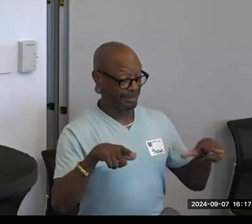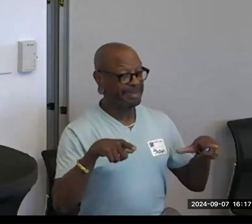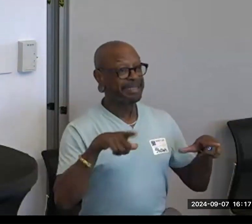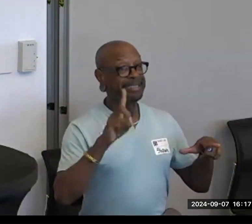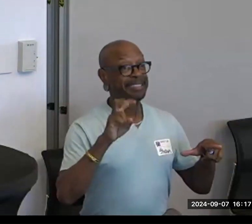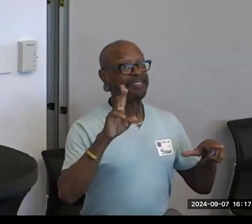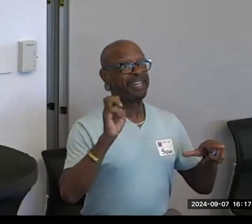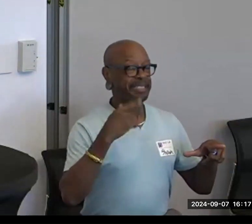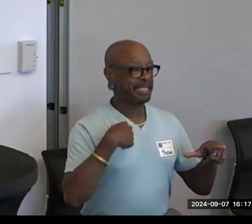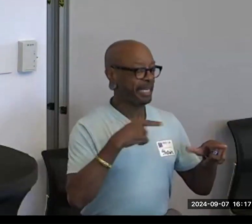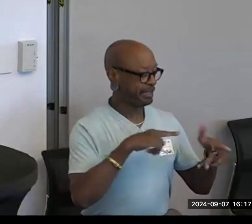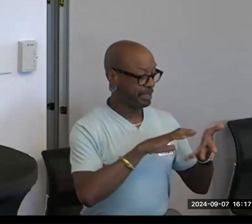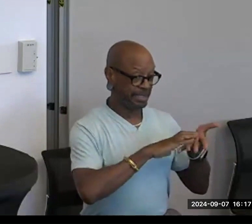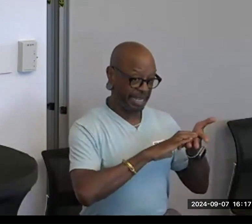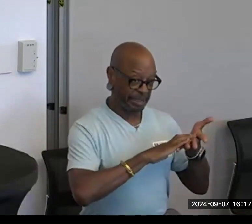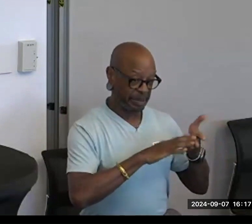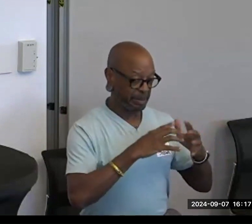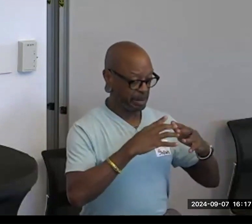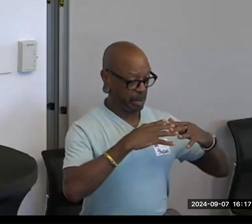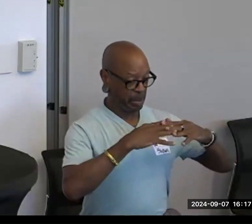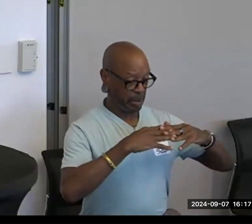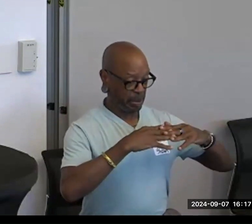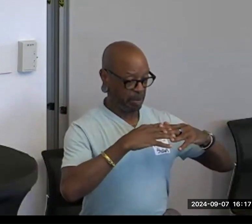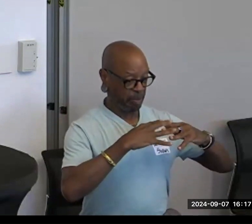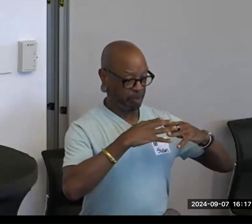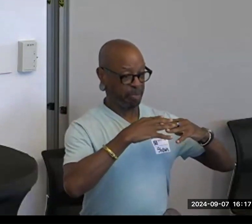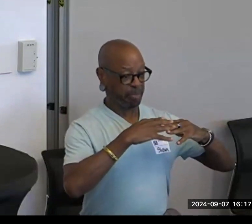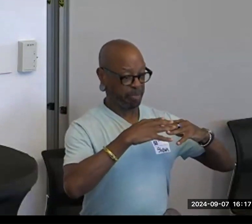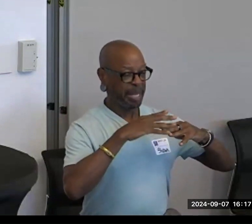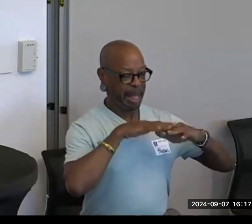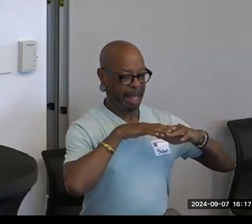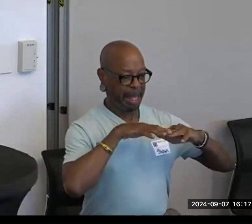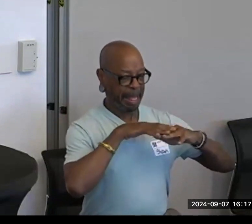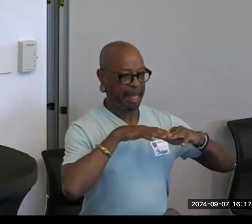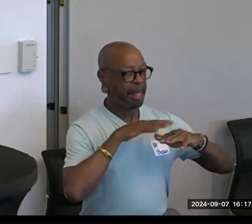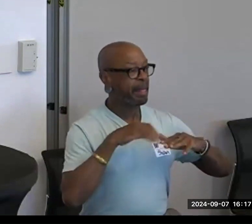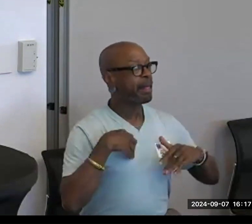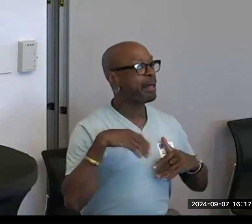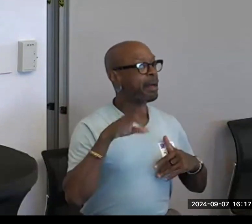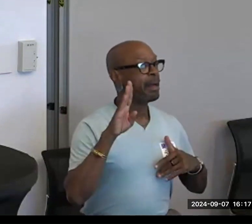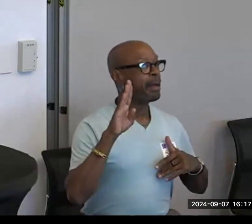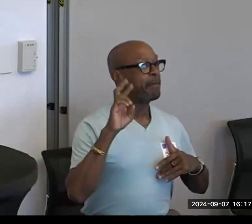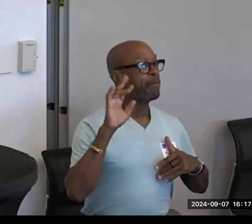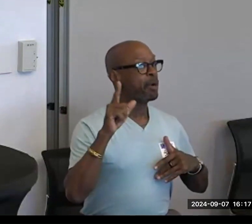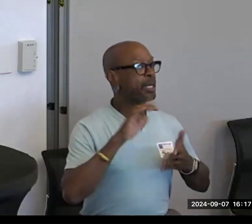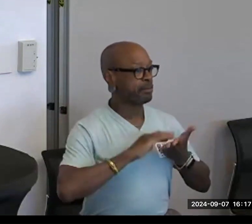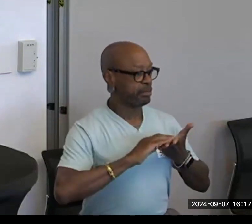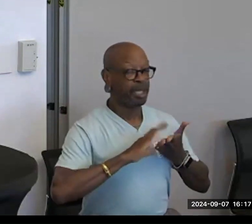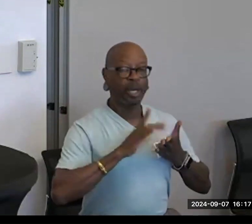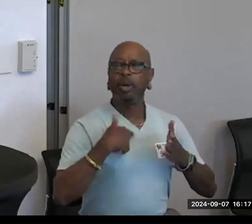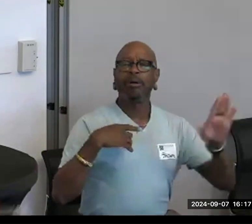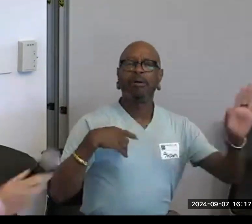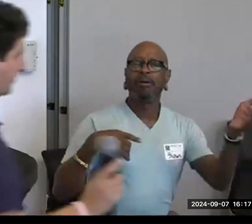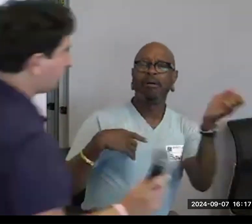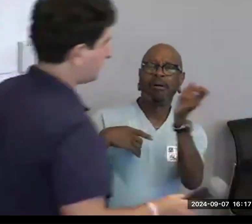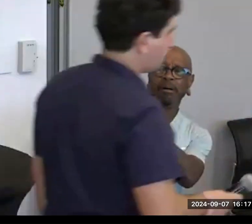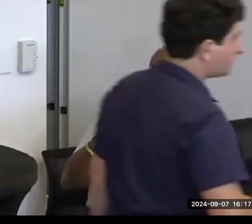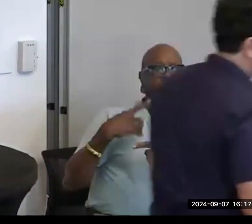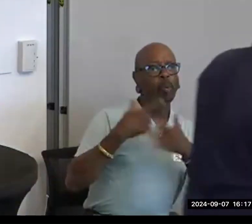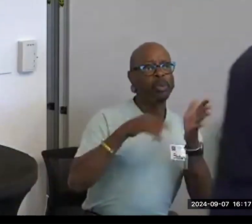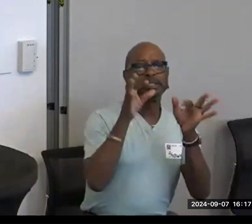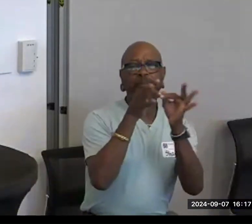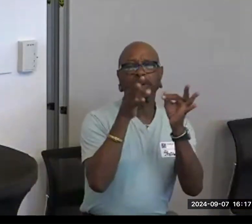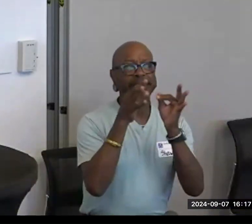and tactile output and a regular Braille keyboard. Yeah, Obi. Price point